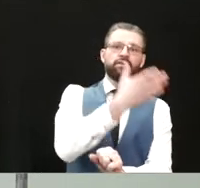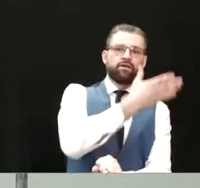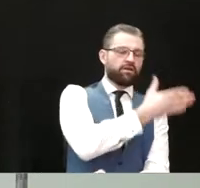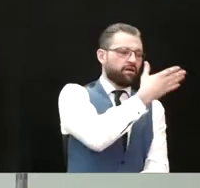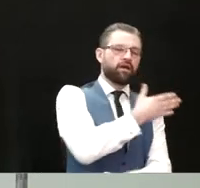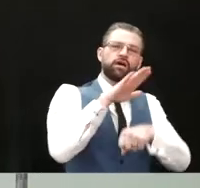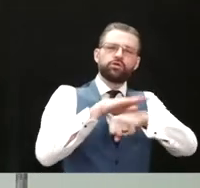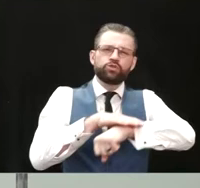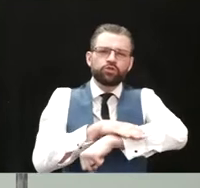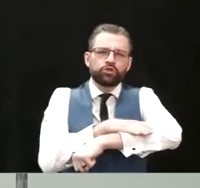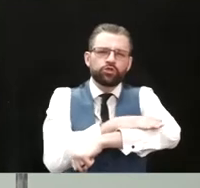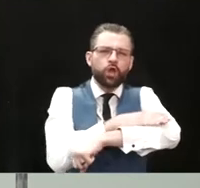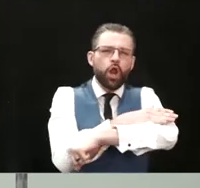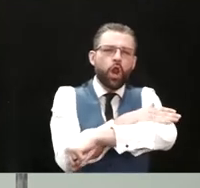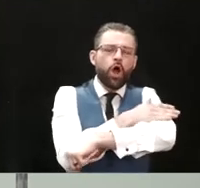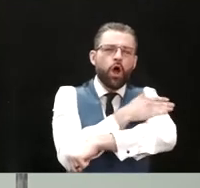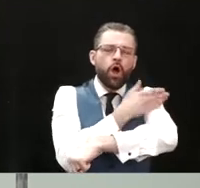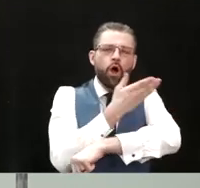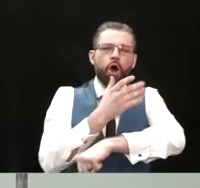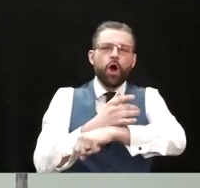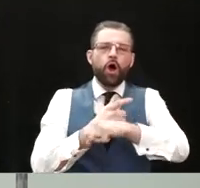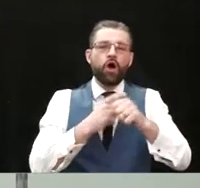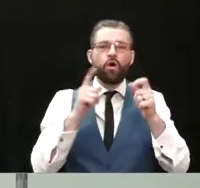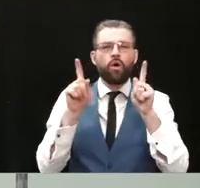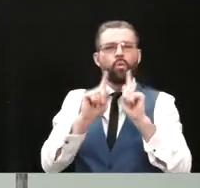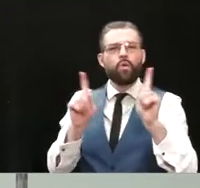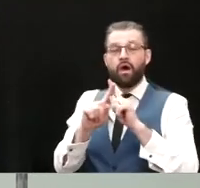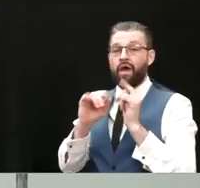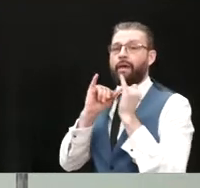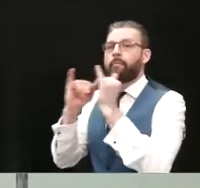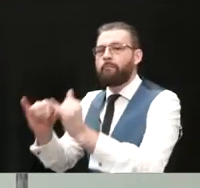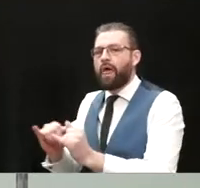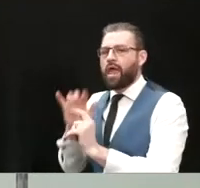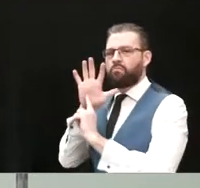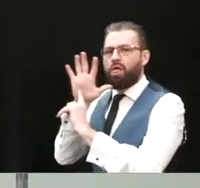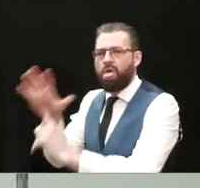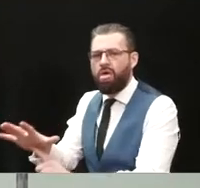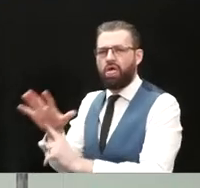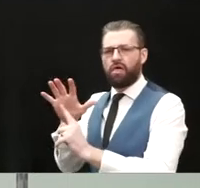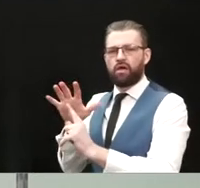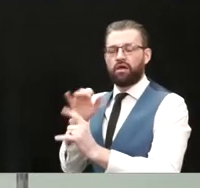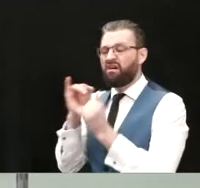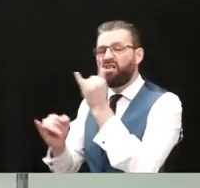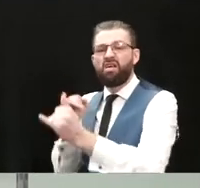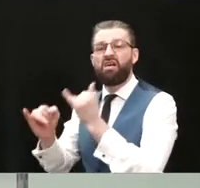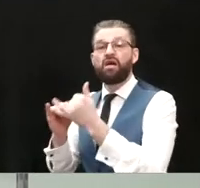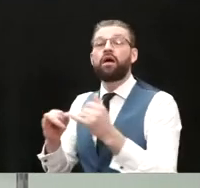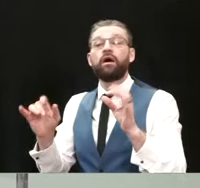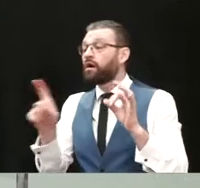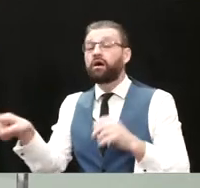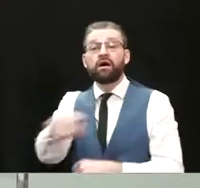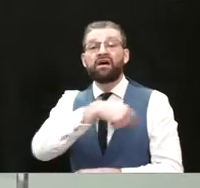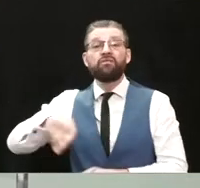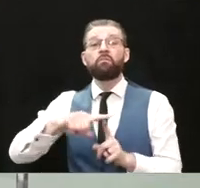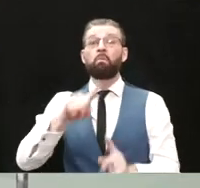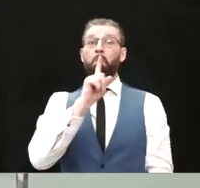by a slow and steady drumbeat of blame and bigotry that went unchallenged and